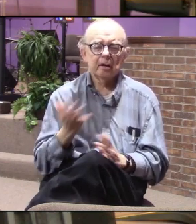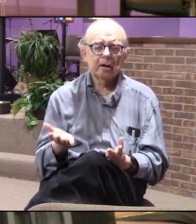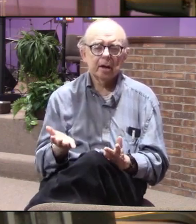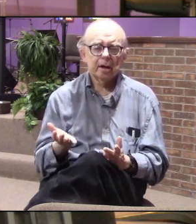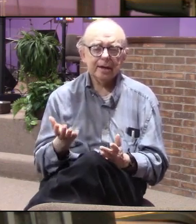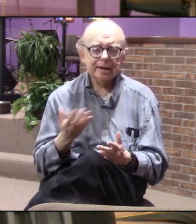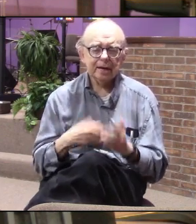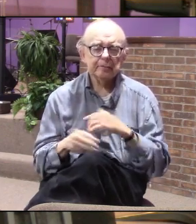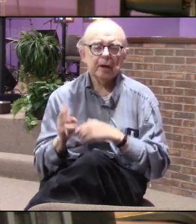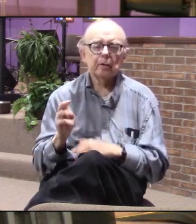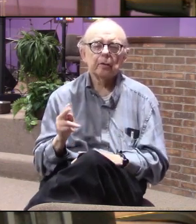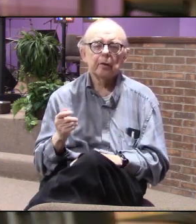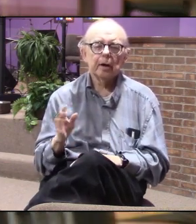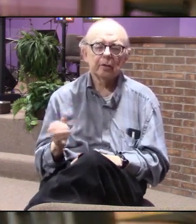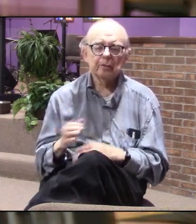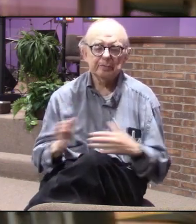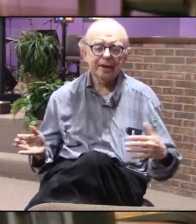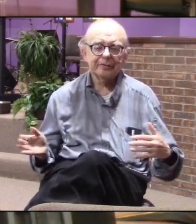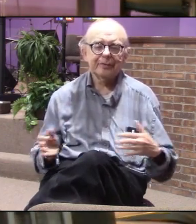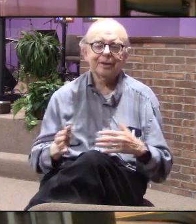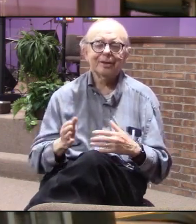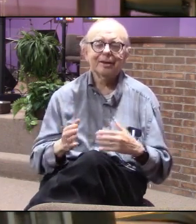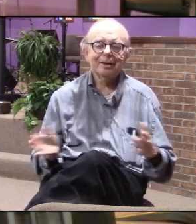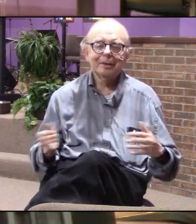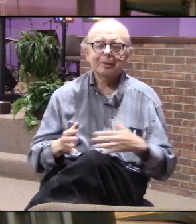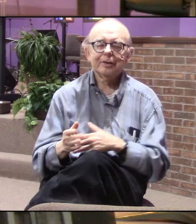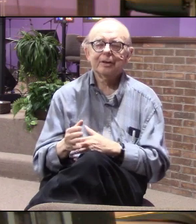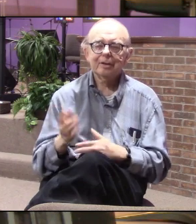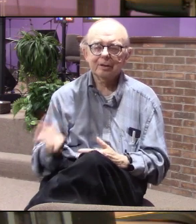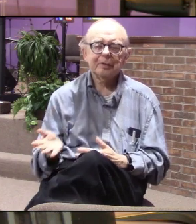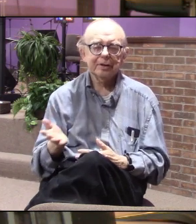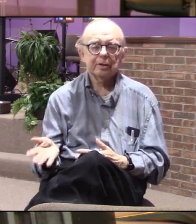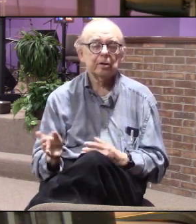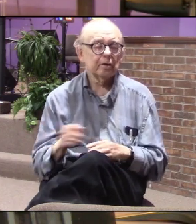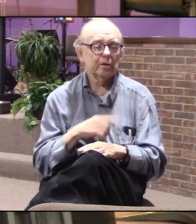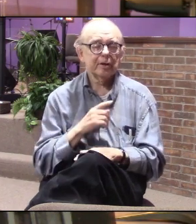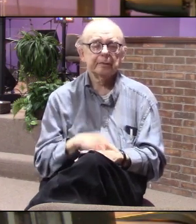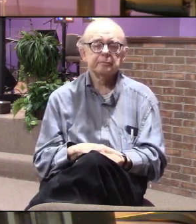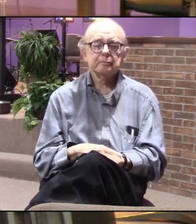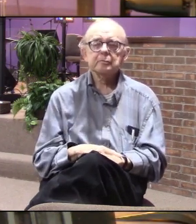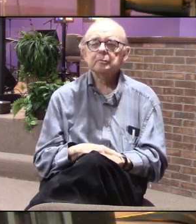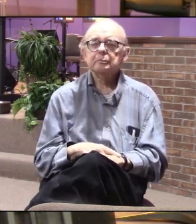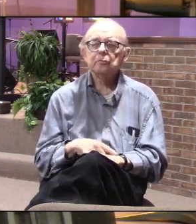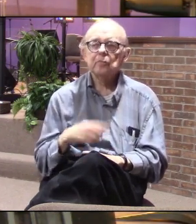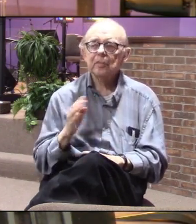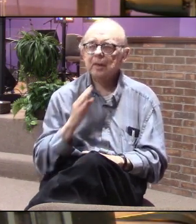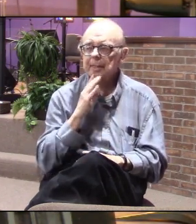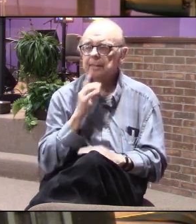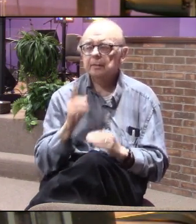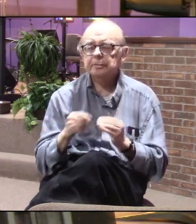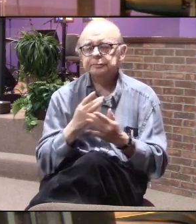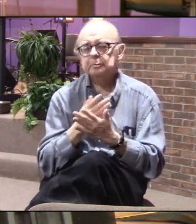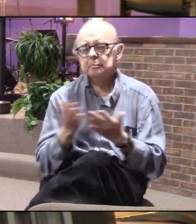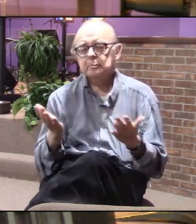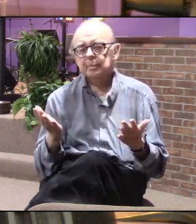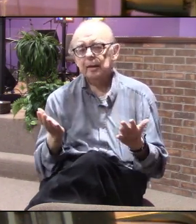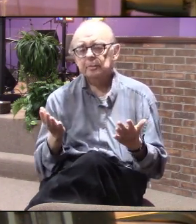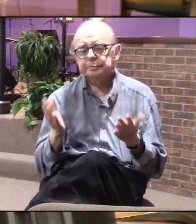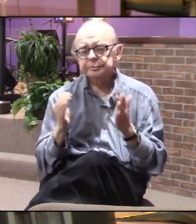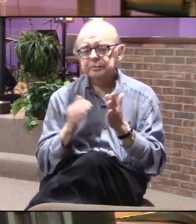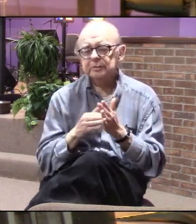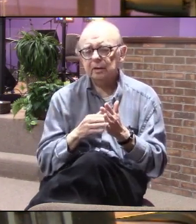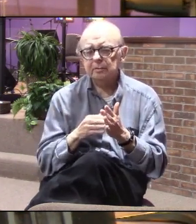whale, if y'all don't mind. I think he's been there a little bit too long. So we're gonna talk about some things. And